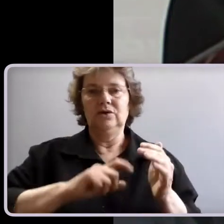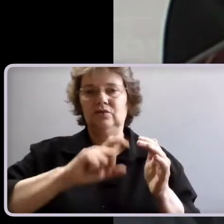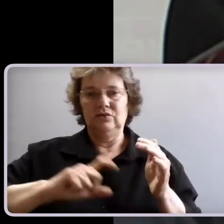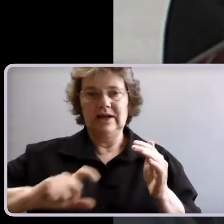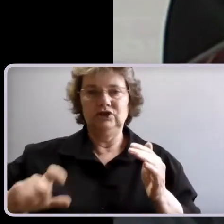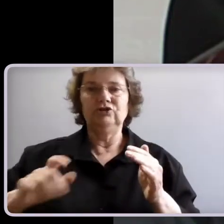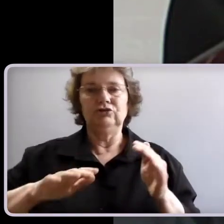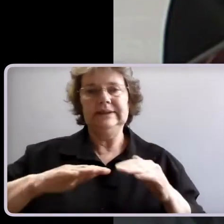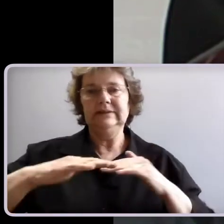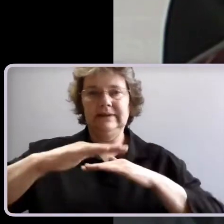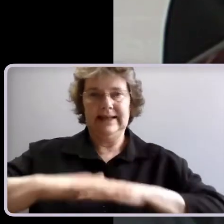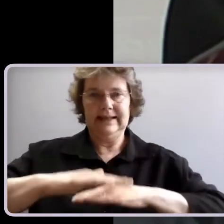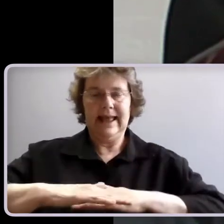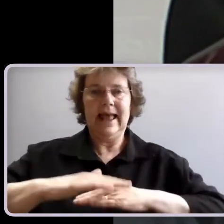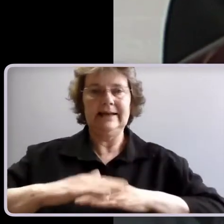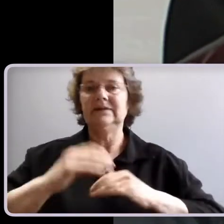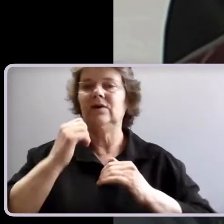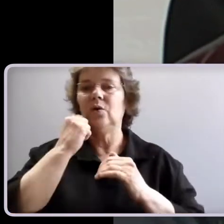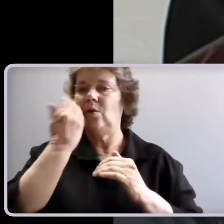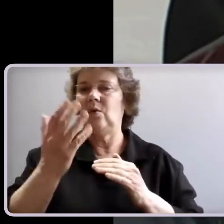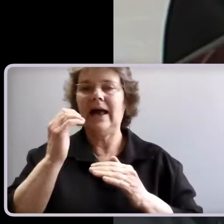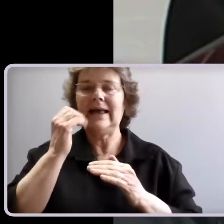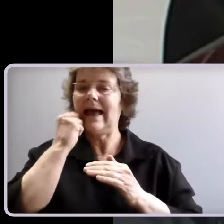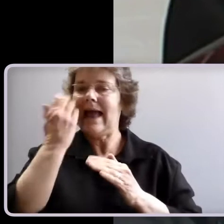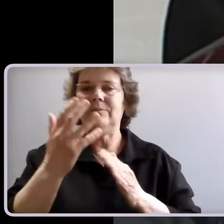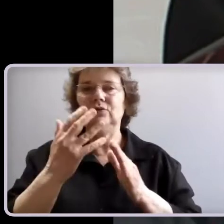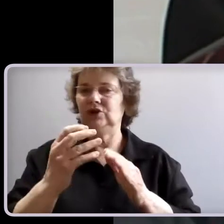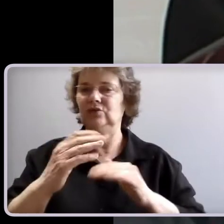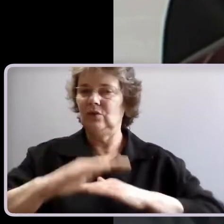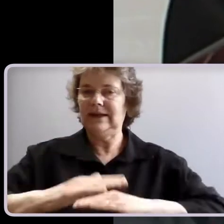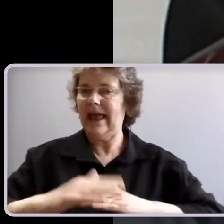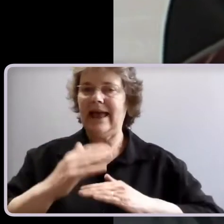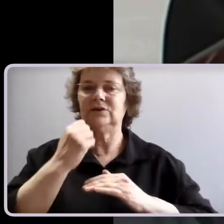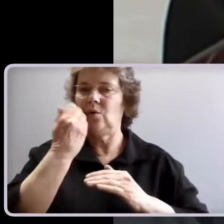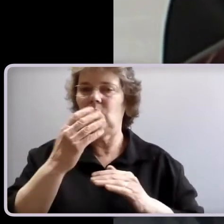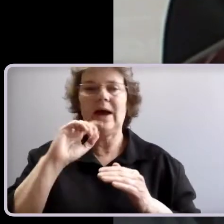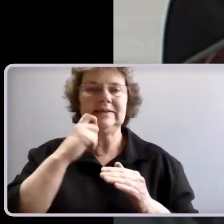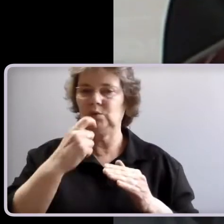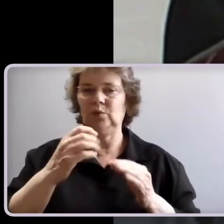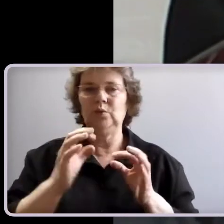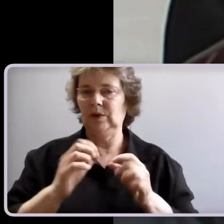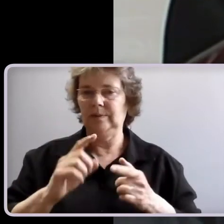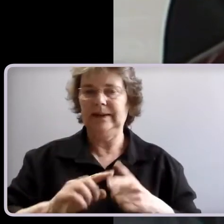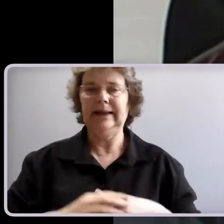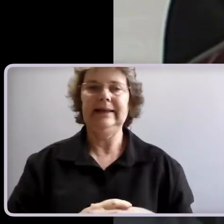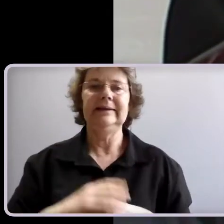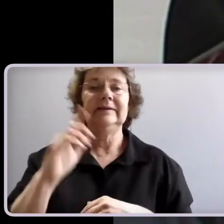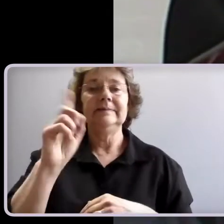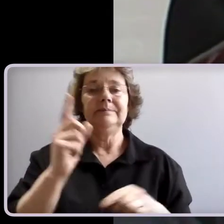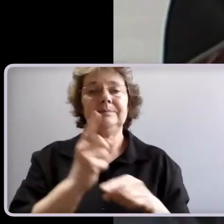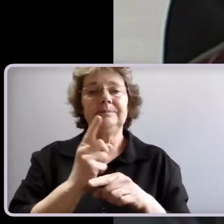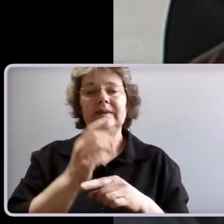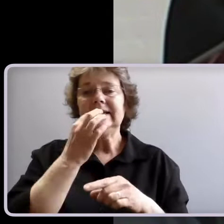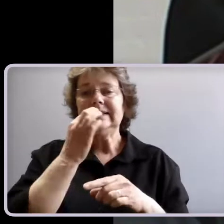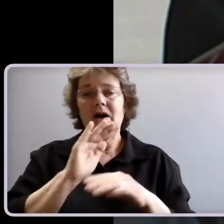and always will be Aboriginal land. Today we're going to talk a bit about COVID, not really looking back, but looking into